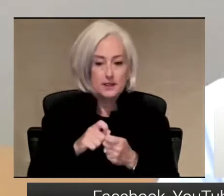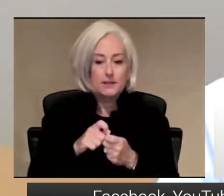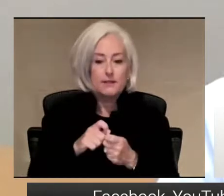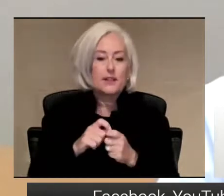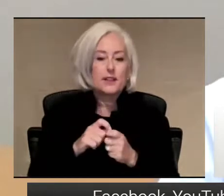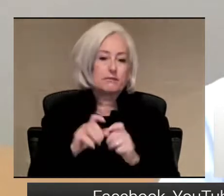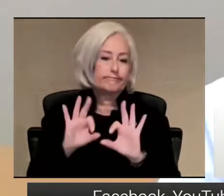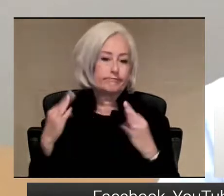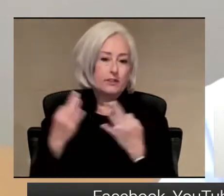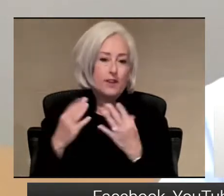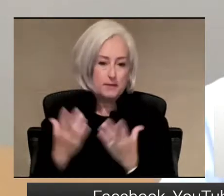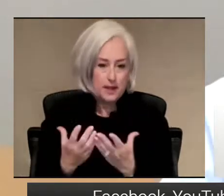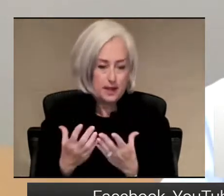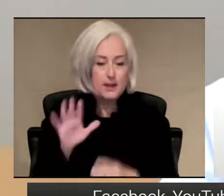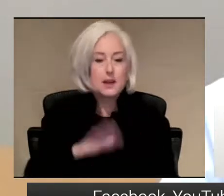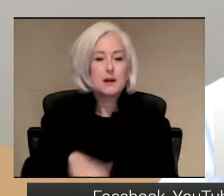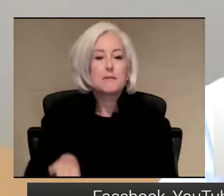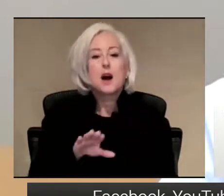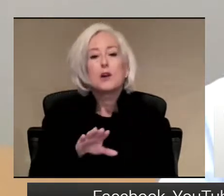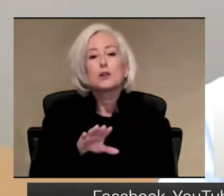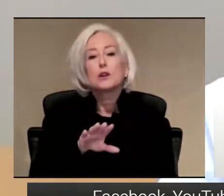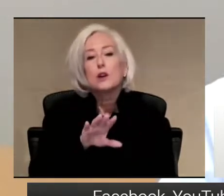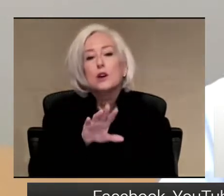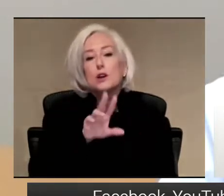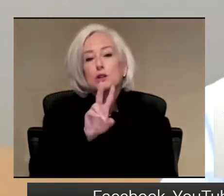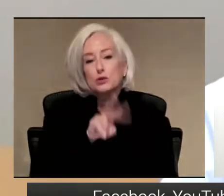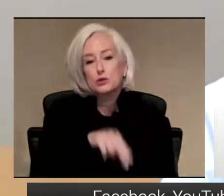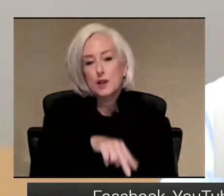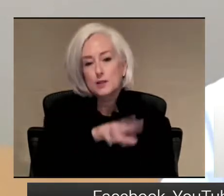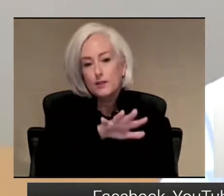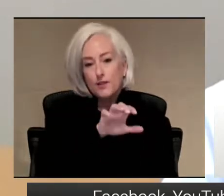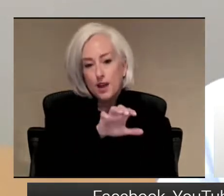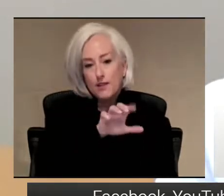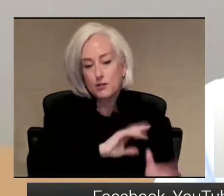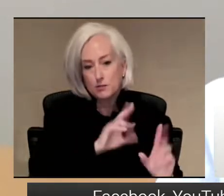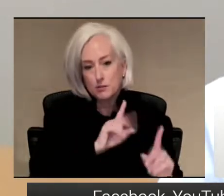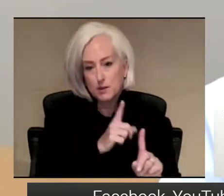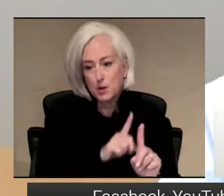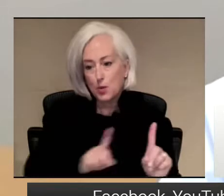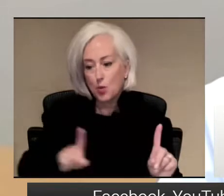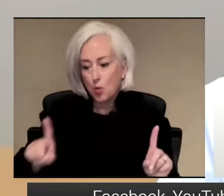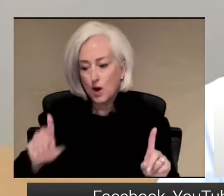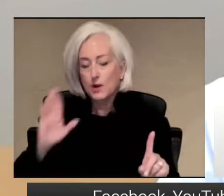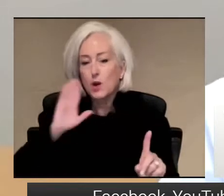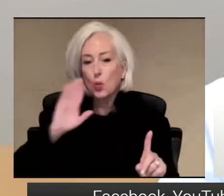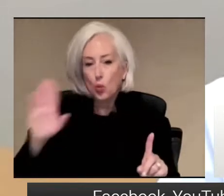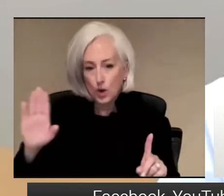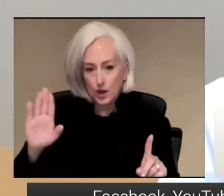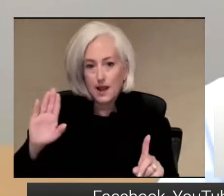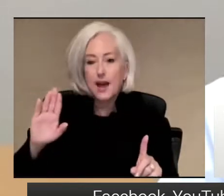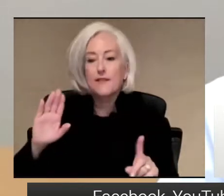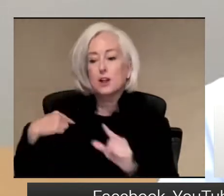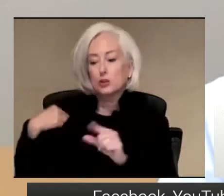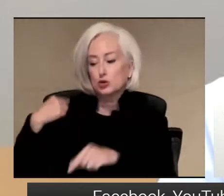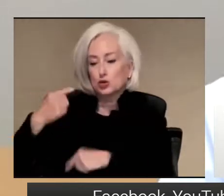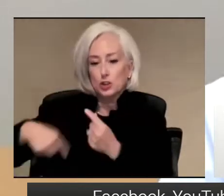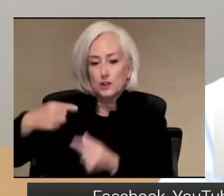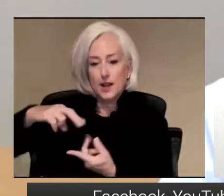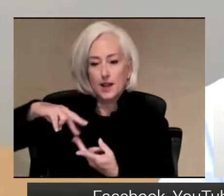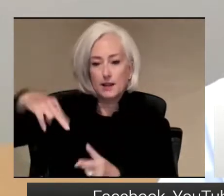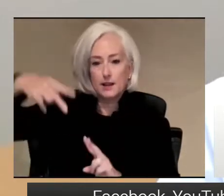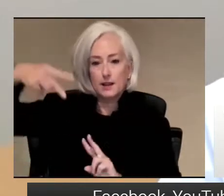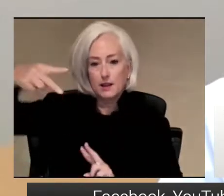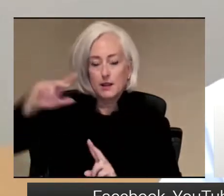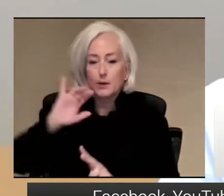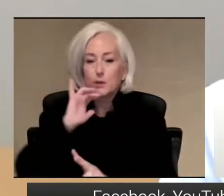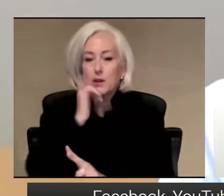in 2,500 people have this mutation positive, and not everyone who has the genetic mutation have the condition. And